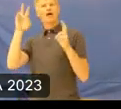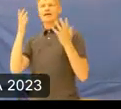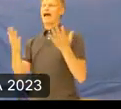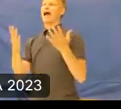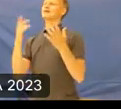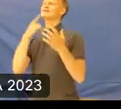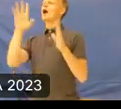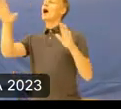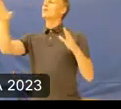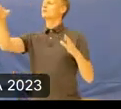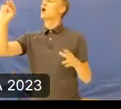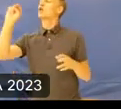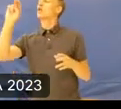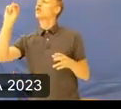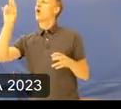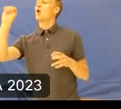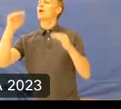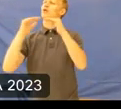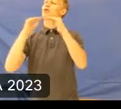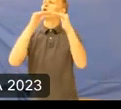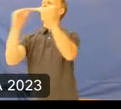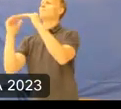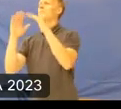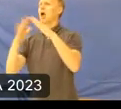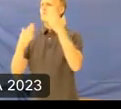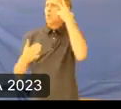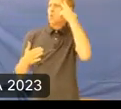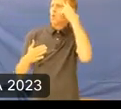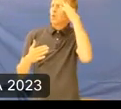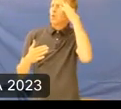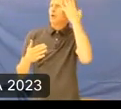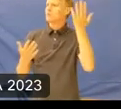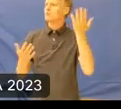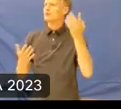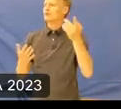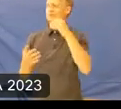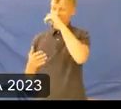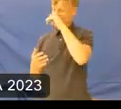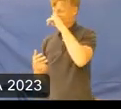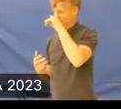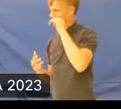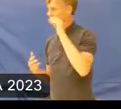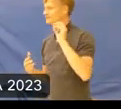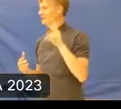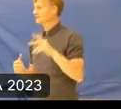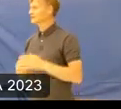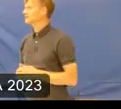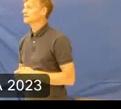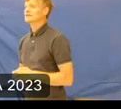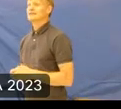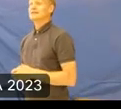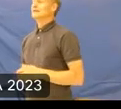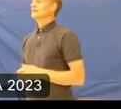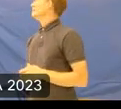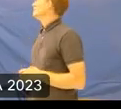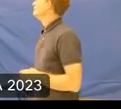we're going to utilize here? Okay, so those were the dark matter